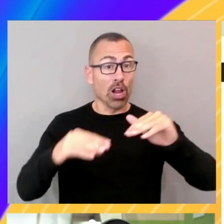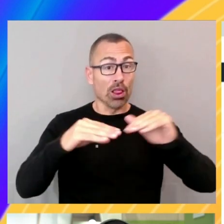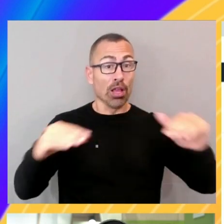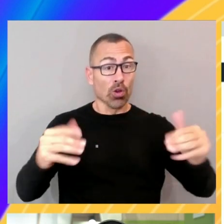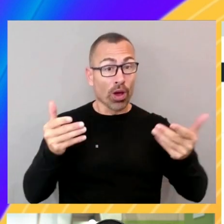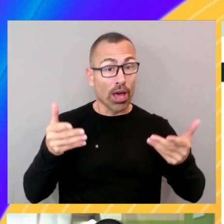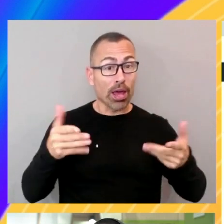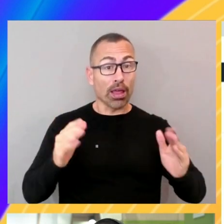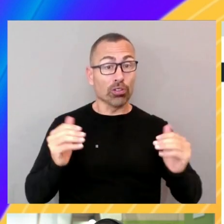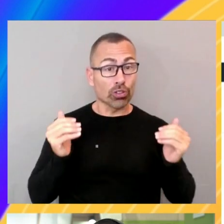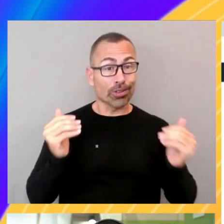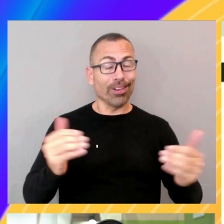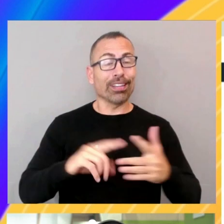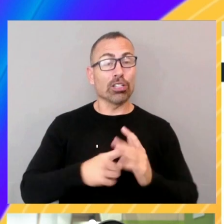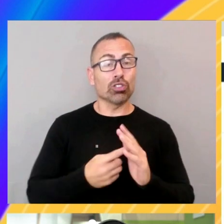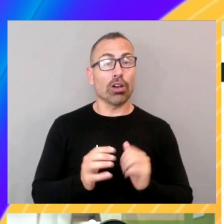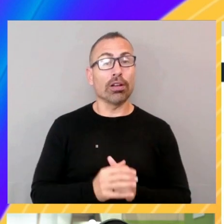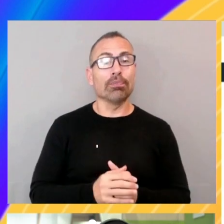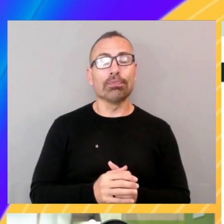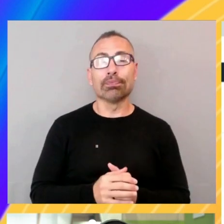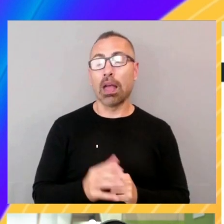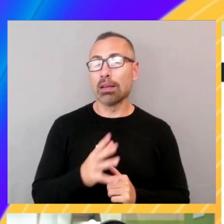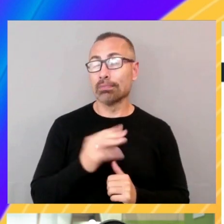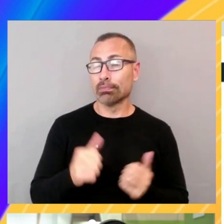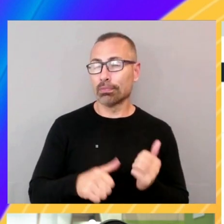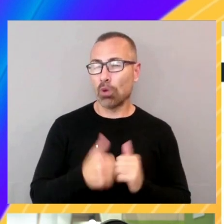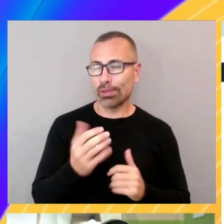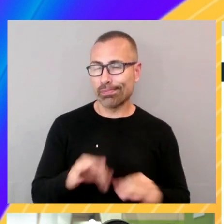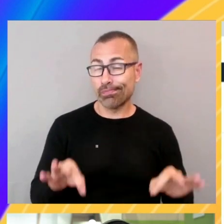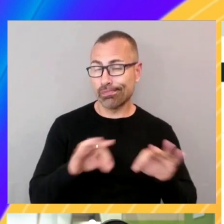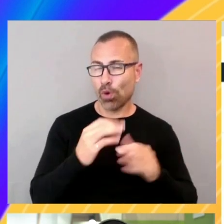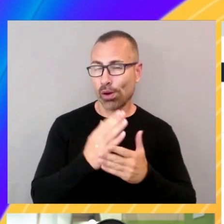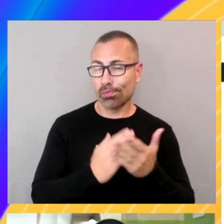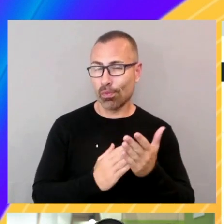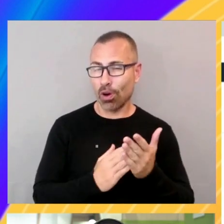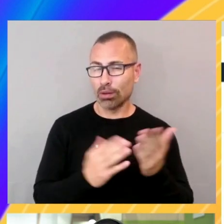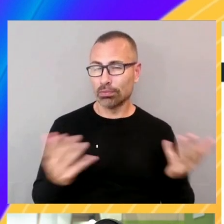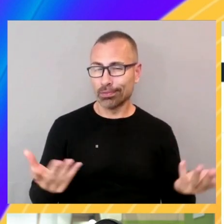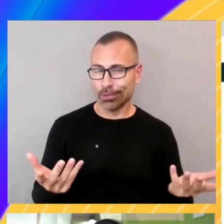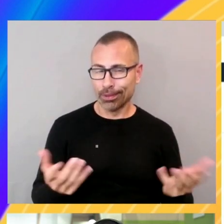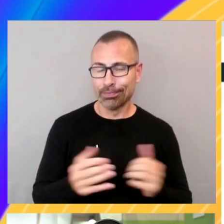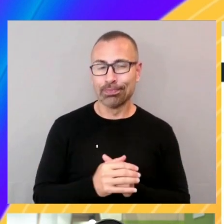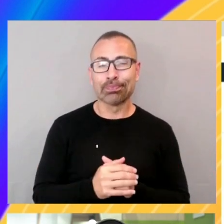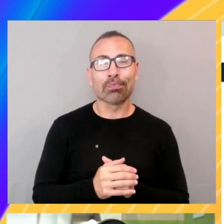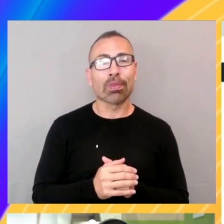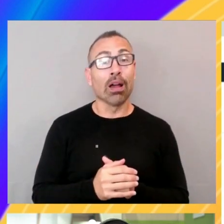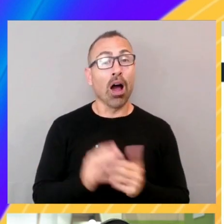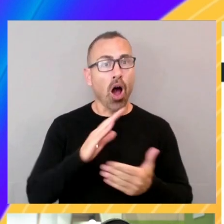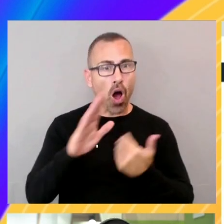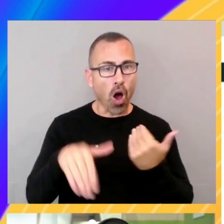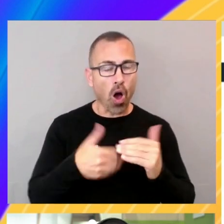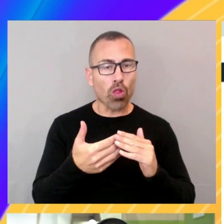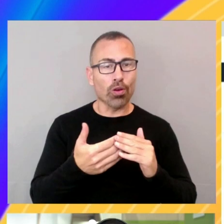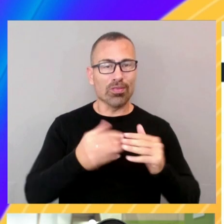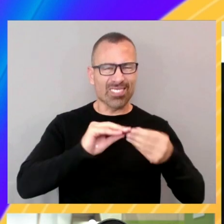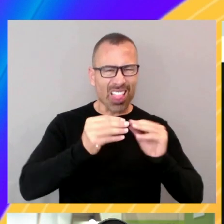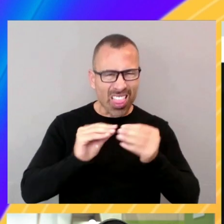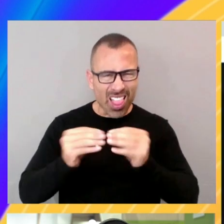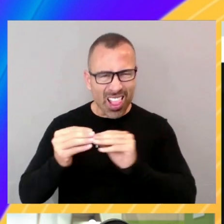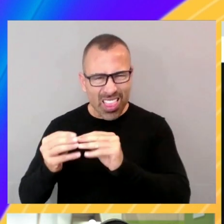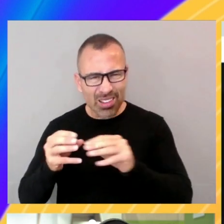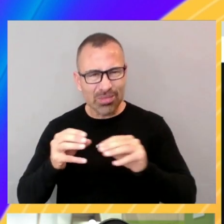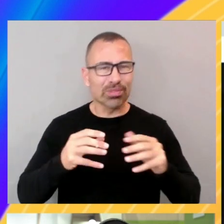But kind of the most important part and the pretty part to show, we're going to take all those metrics and we're going to put them into some